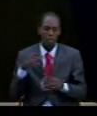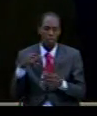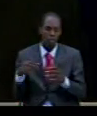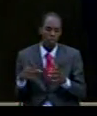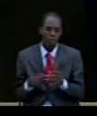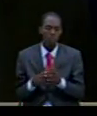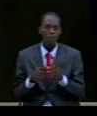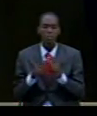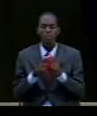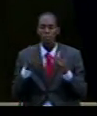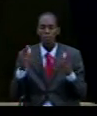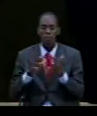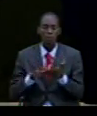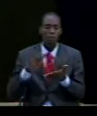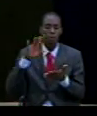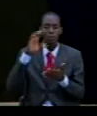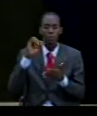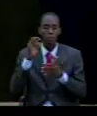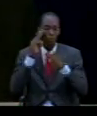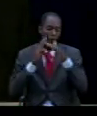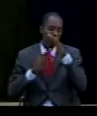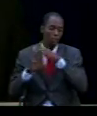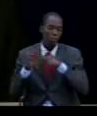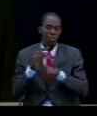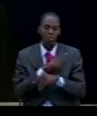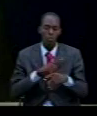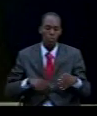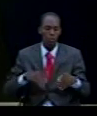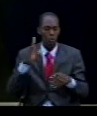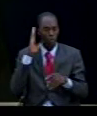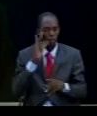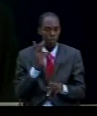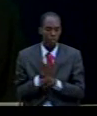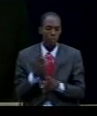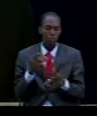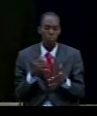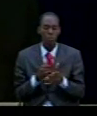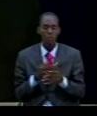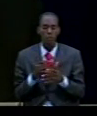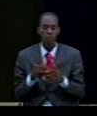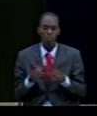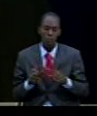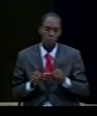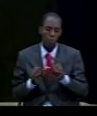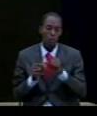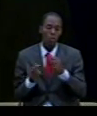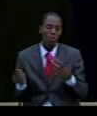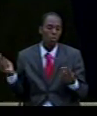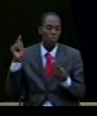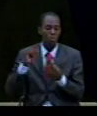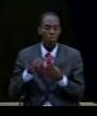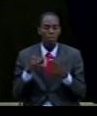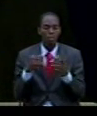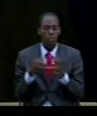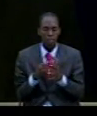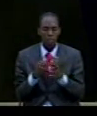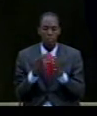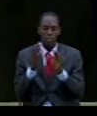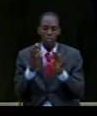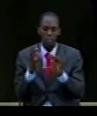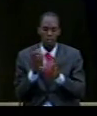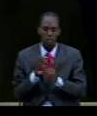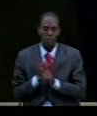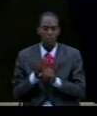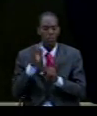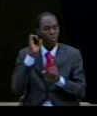vision, the Lord will sustain it until it achieves its purpose to his fullness.